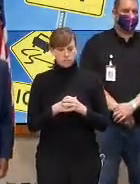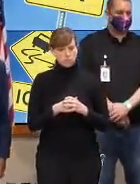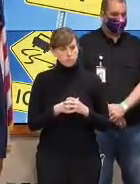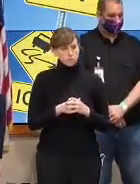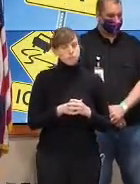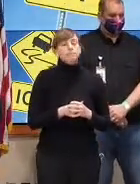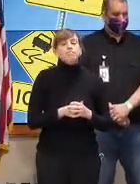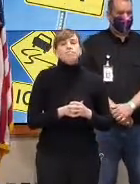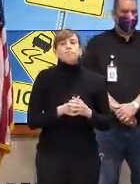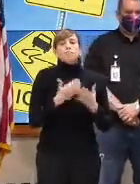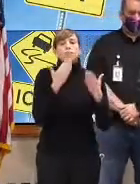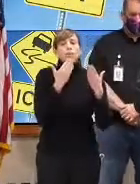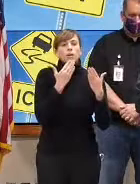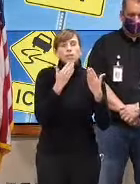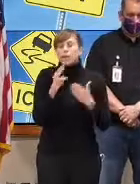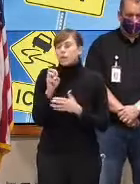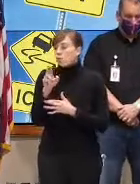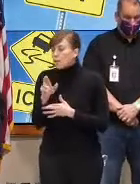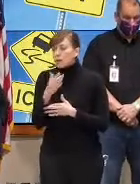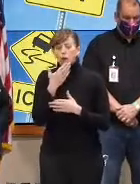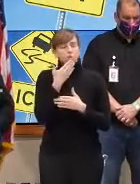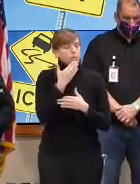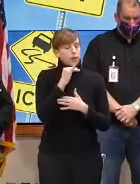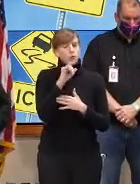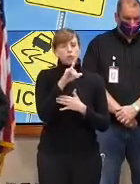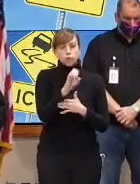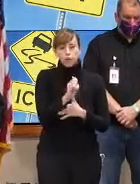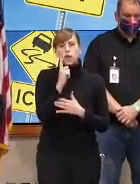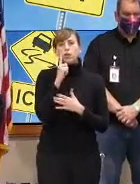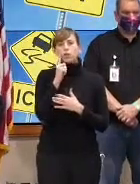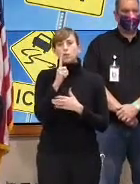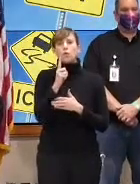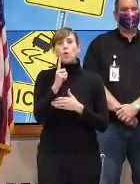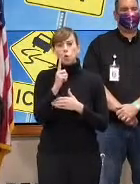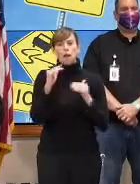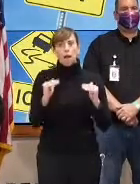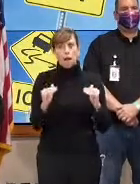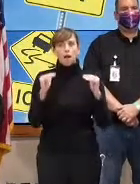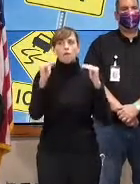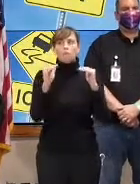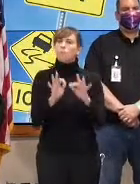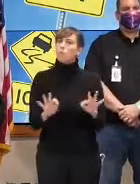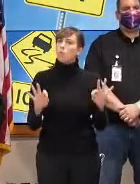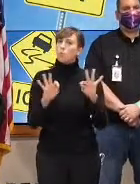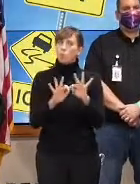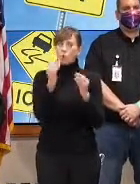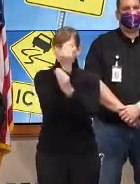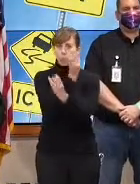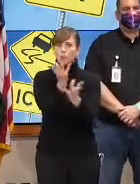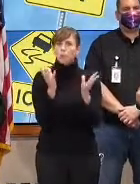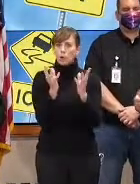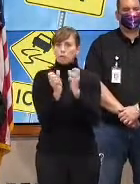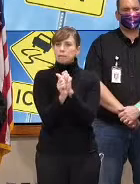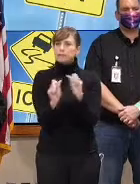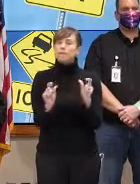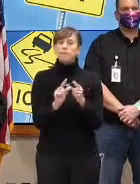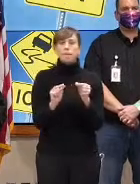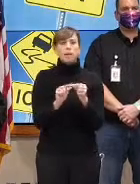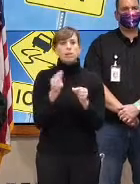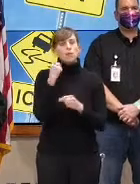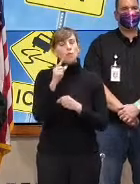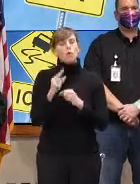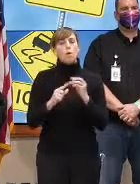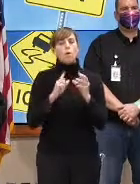Good afternoon. Thank you, Mayor, and thank you, Judge, for elevating the importance of this press conference and the safety messages for the upcoming